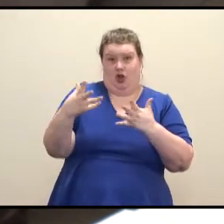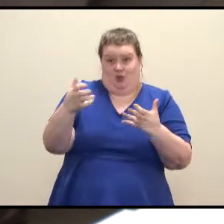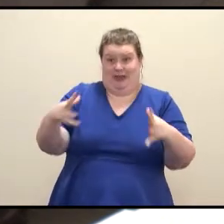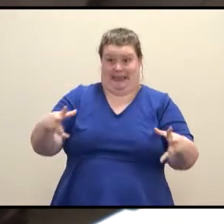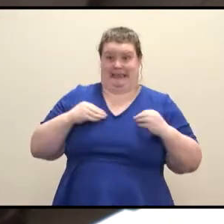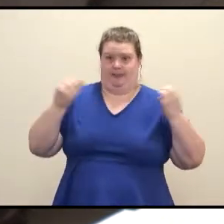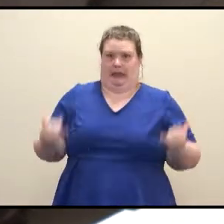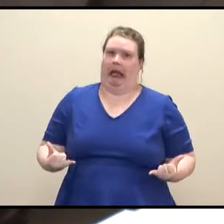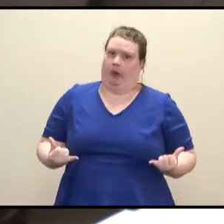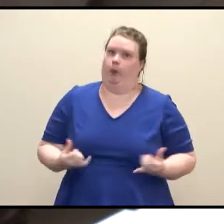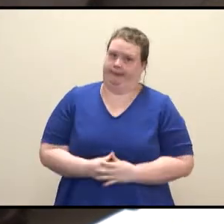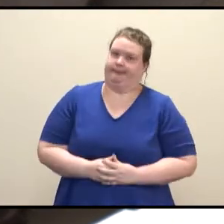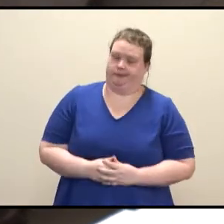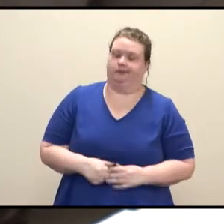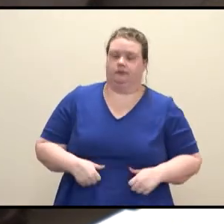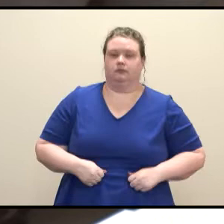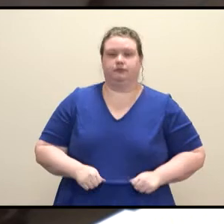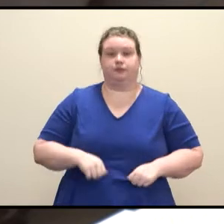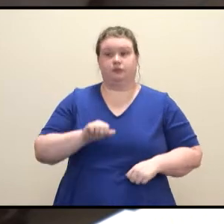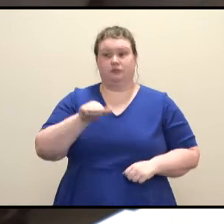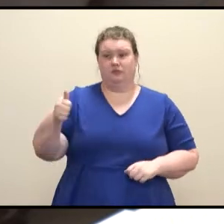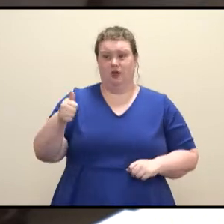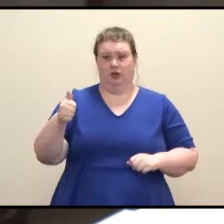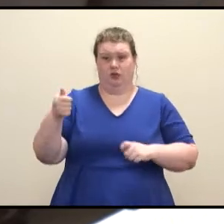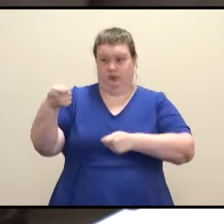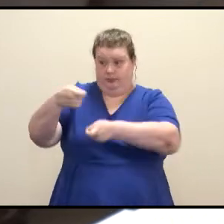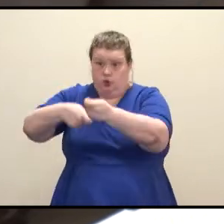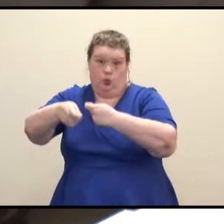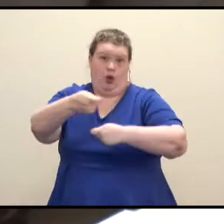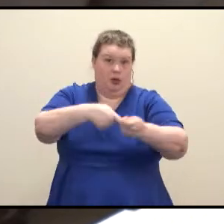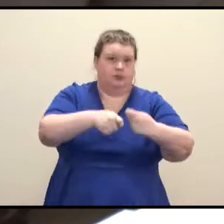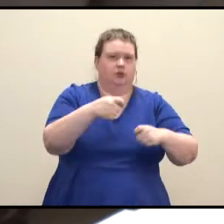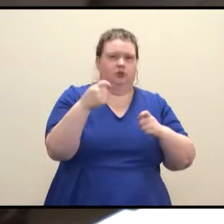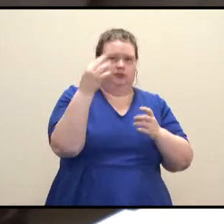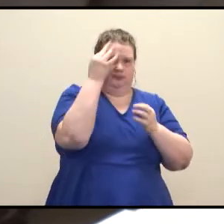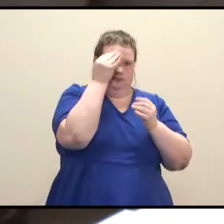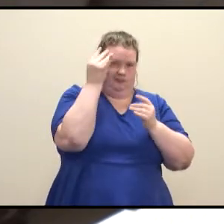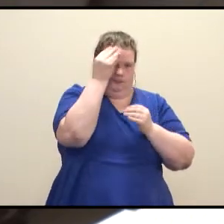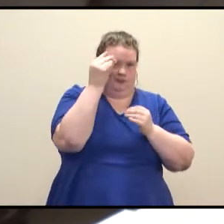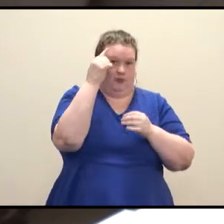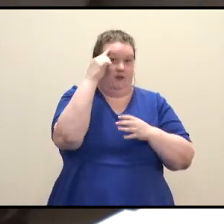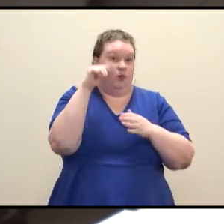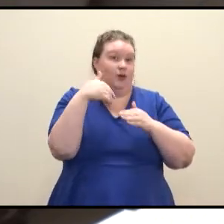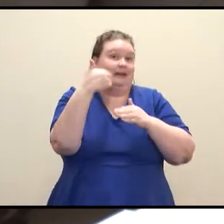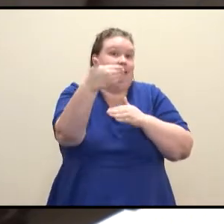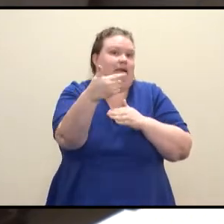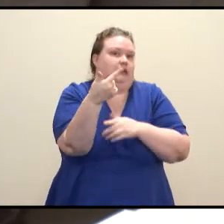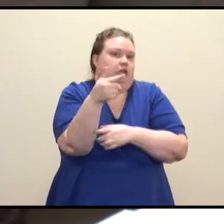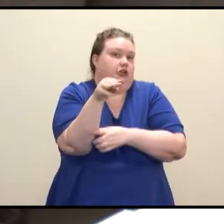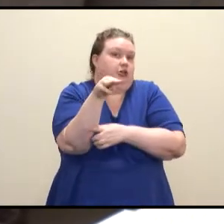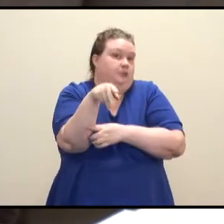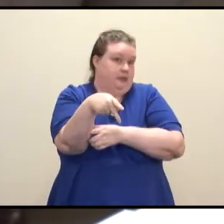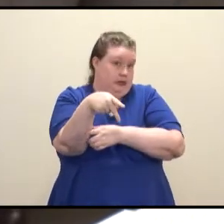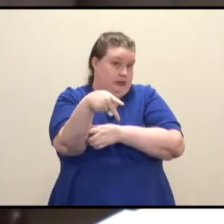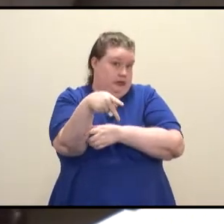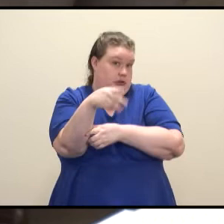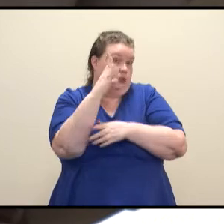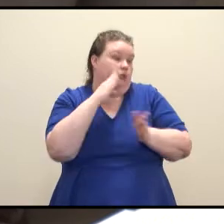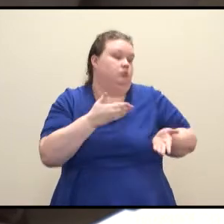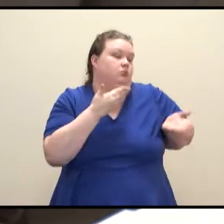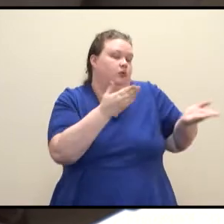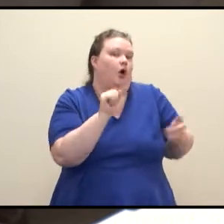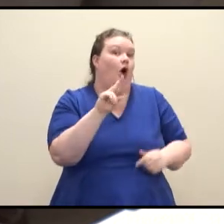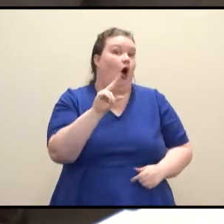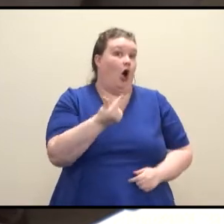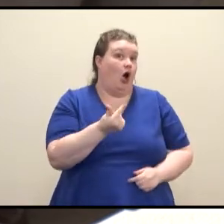now. There are other alternates that we will be considering when we bring the next GMP to you, which will be in August. But we